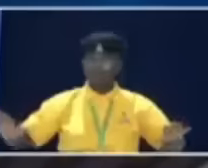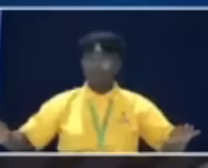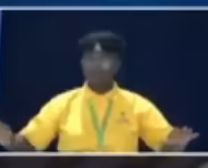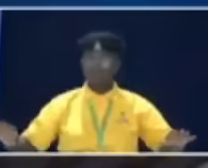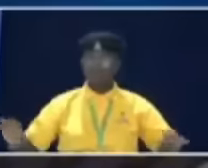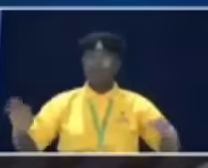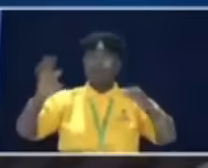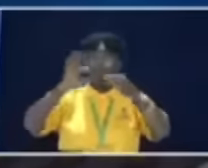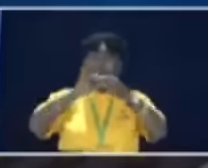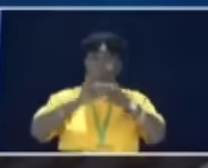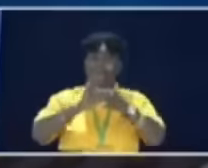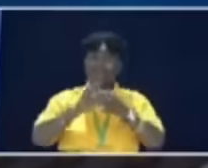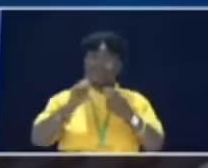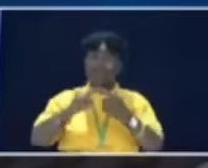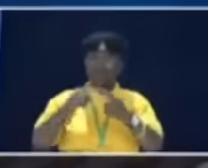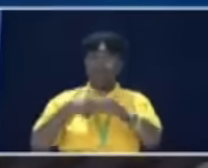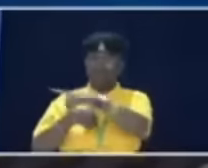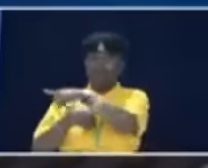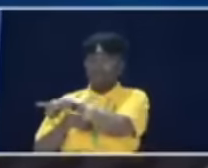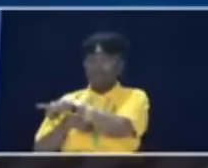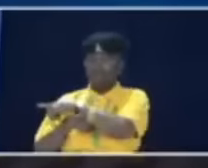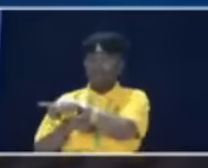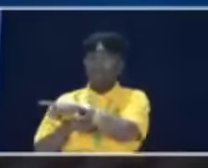connected to me one way or the other,